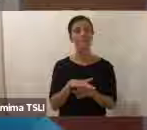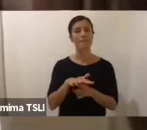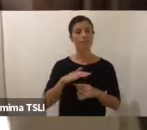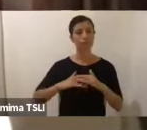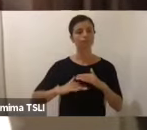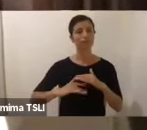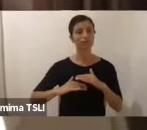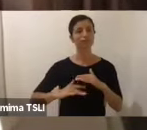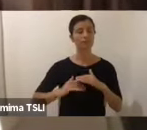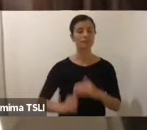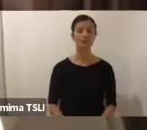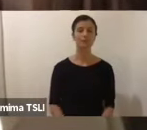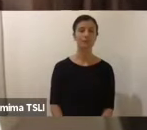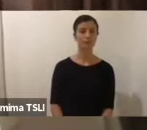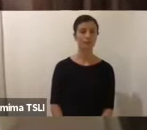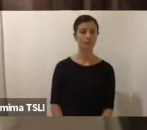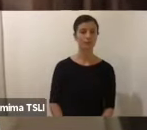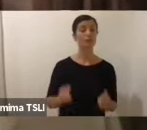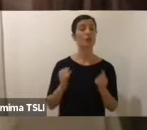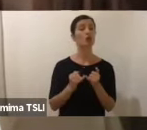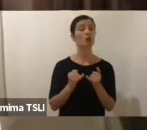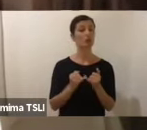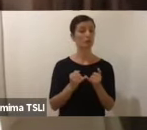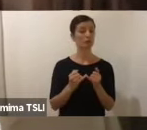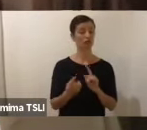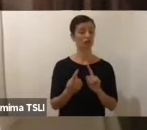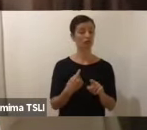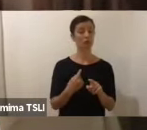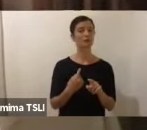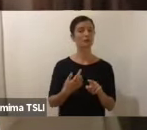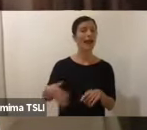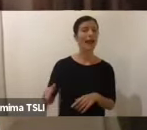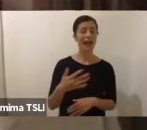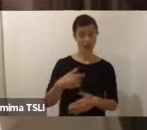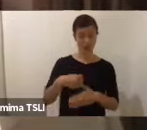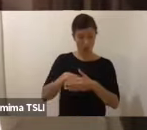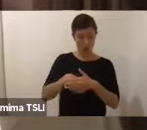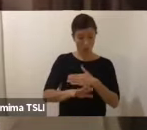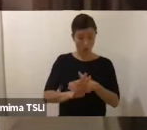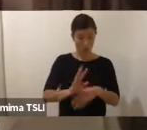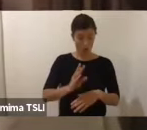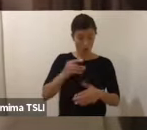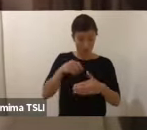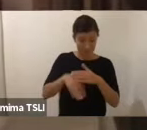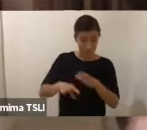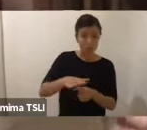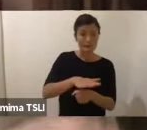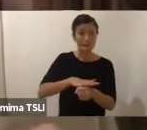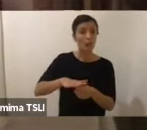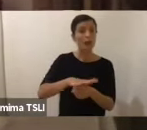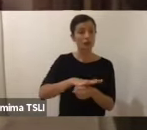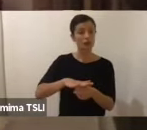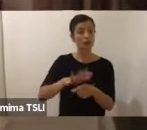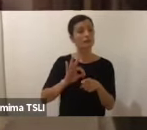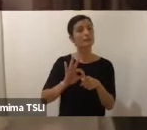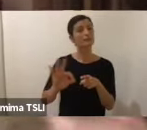everybody's born in into a particular situation and uh we we imbibe the uh the mores and